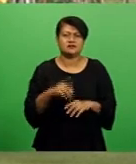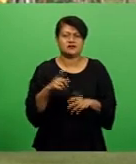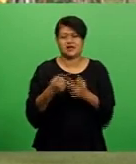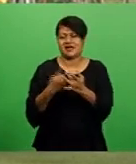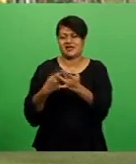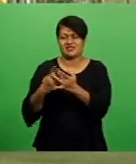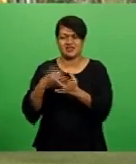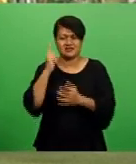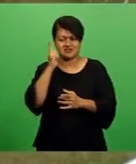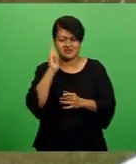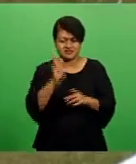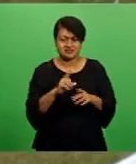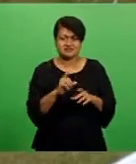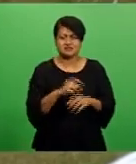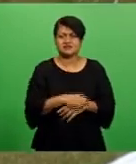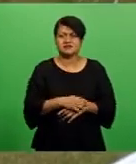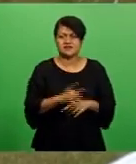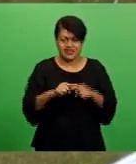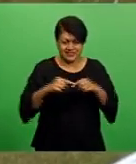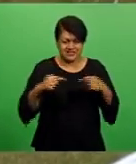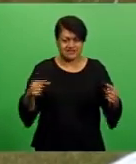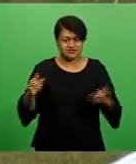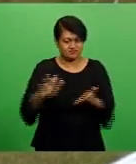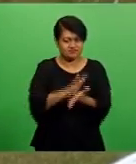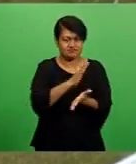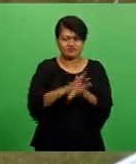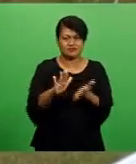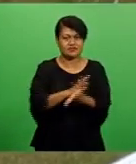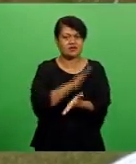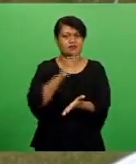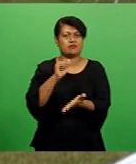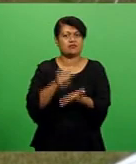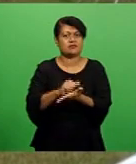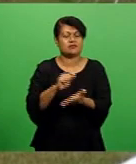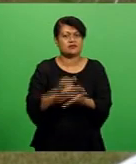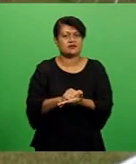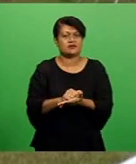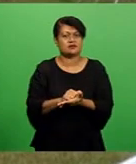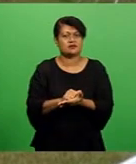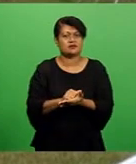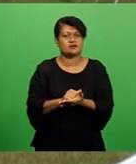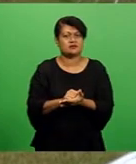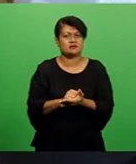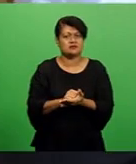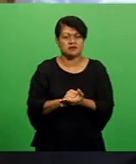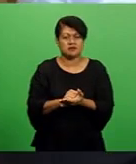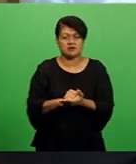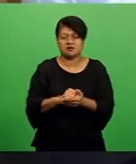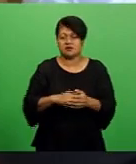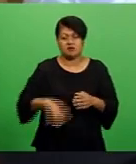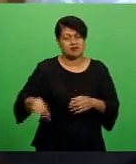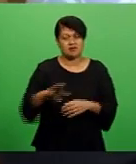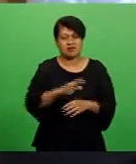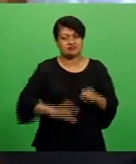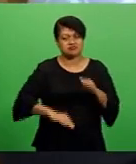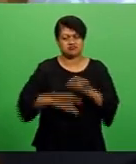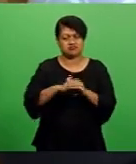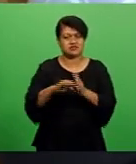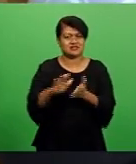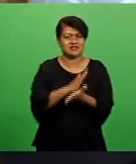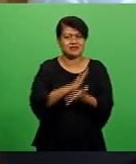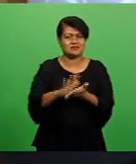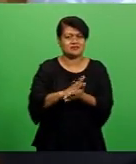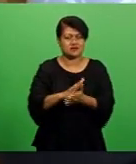tropical cyclone Yasa. All the material inside has been totally damaged. Today, the Prime Minister